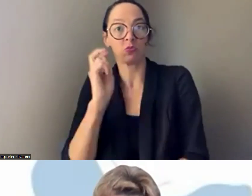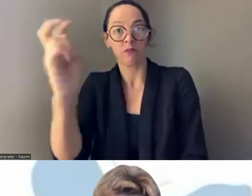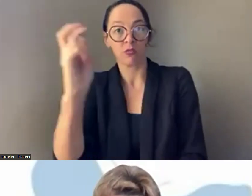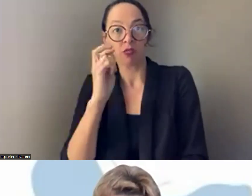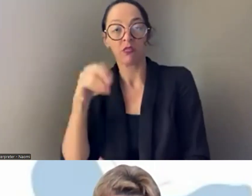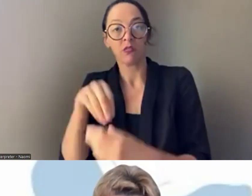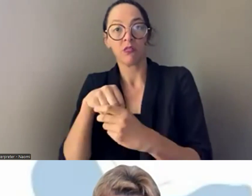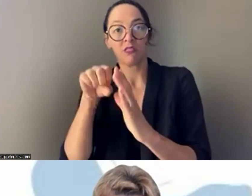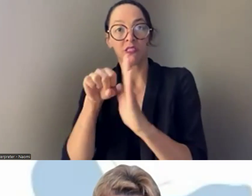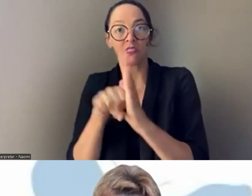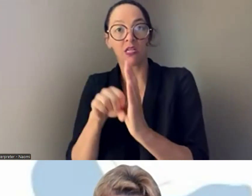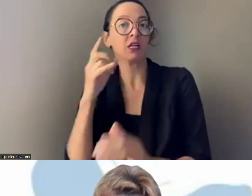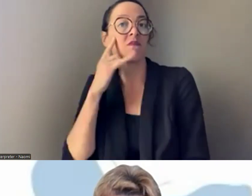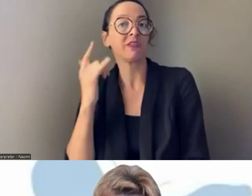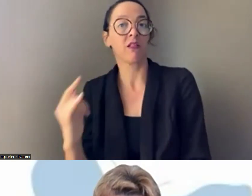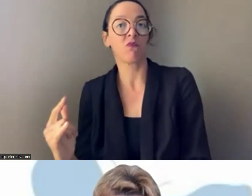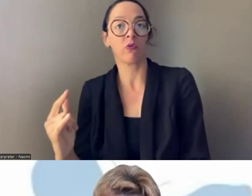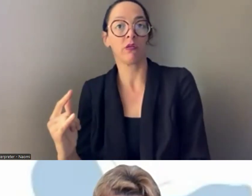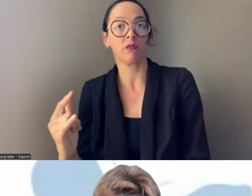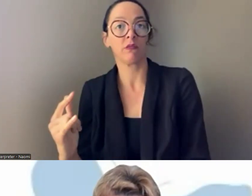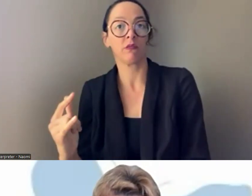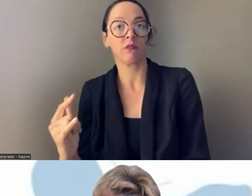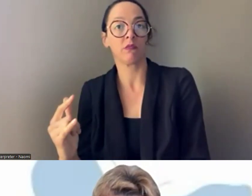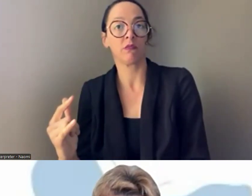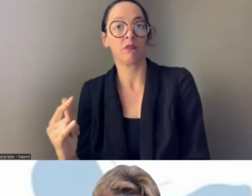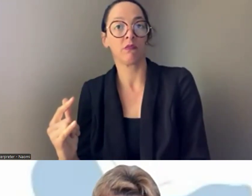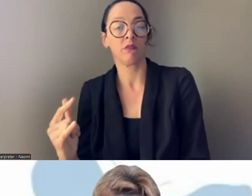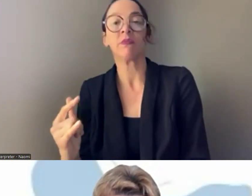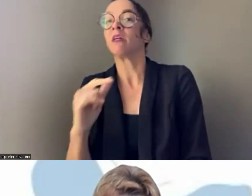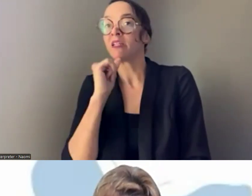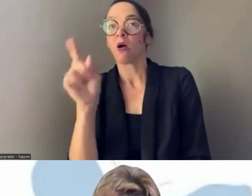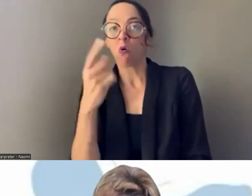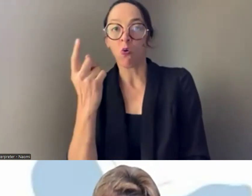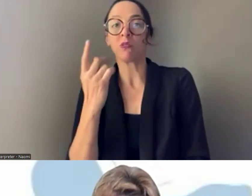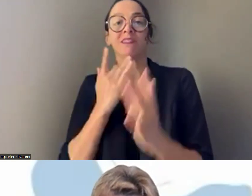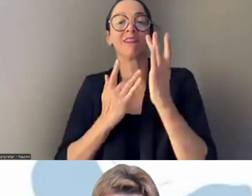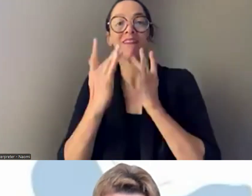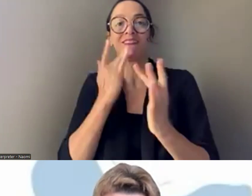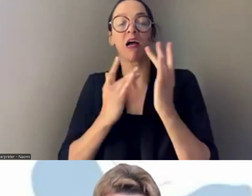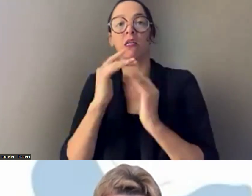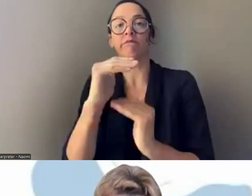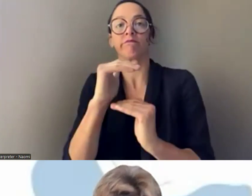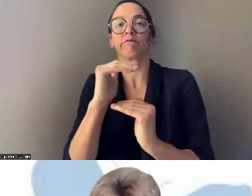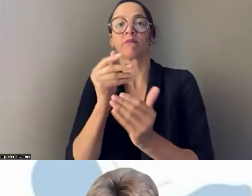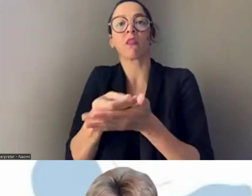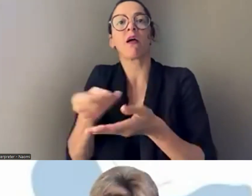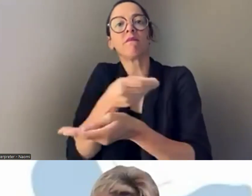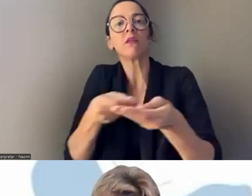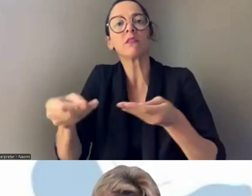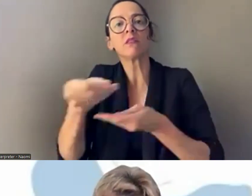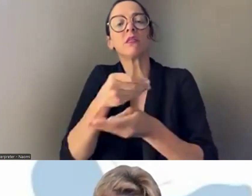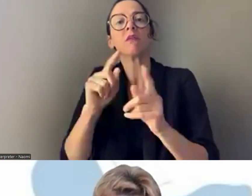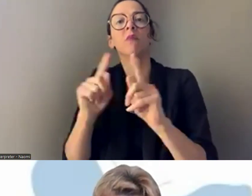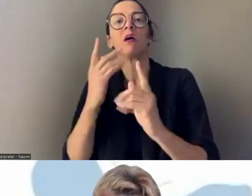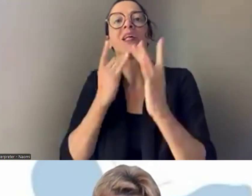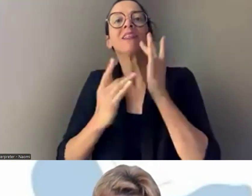of California is not only a lack of funding, but even a lack of knowledge